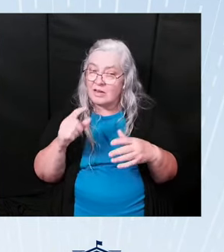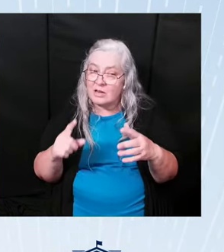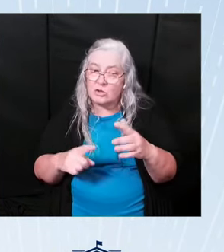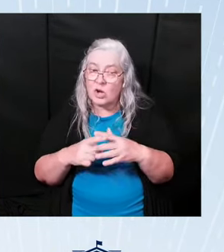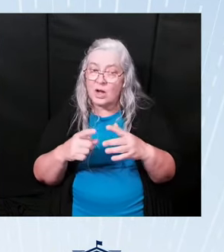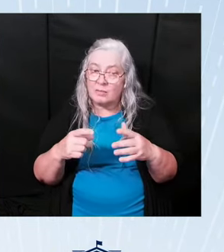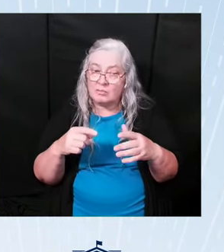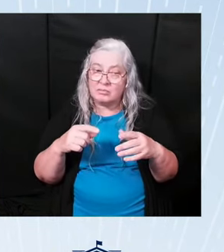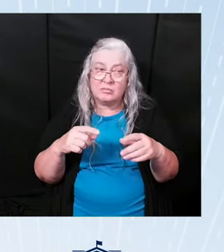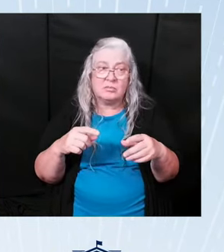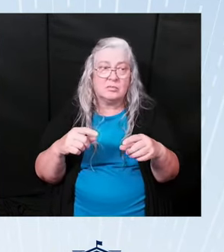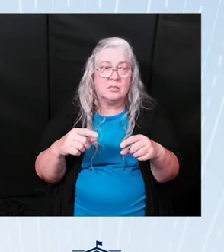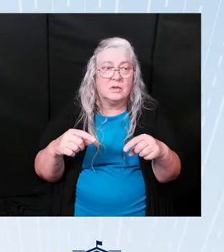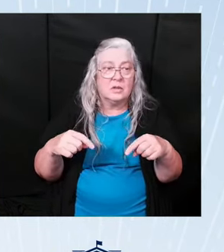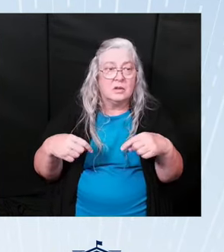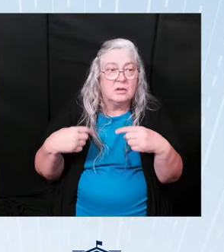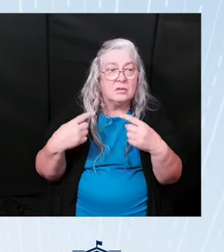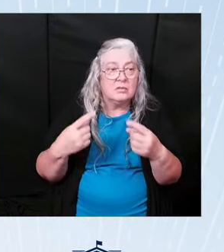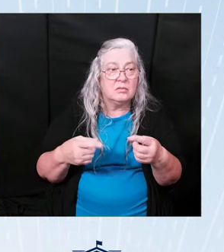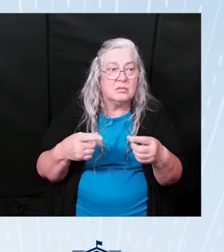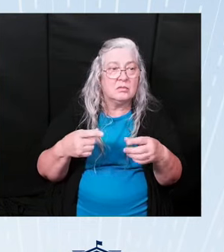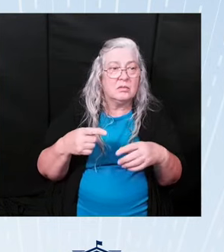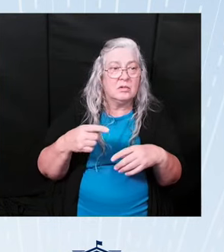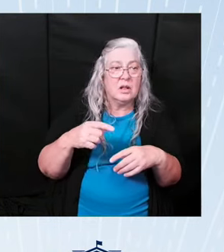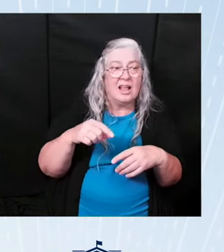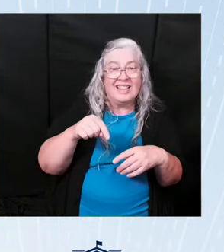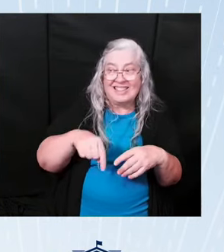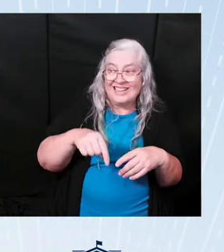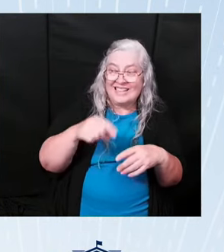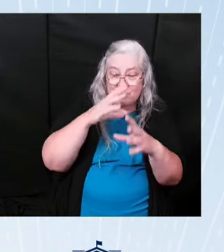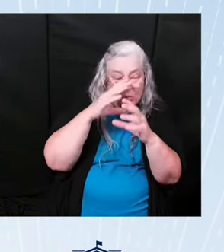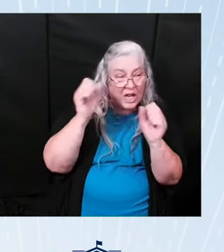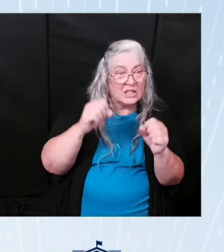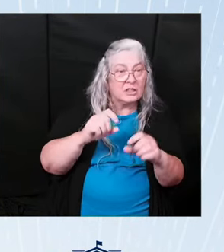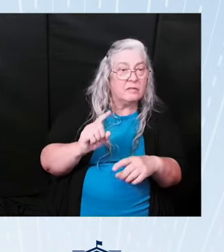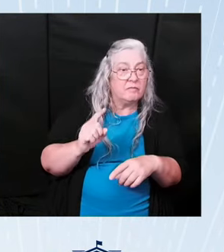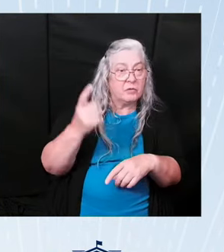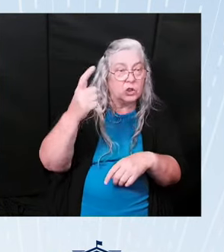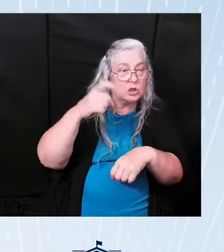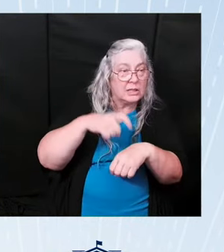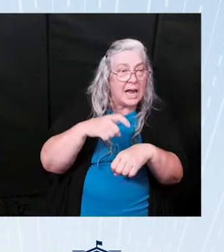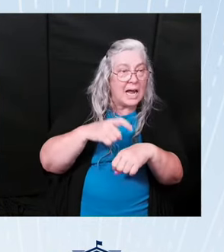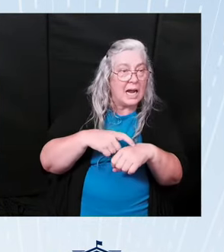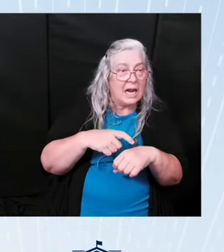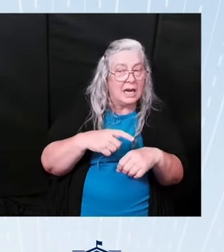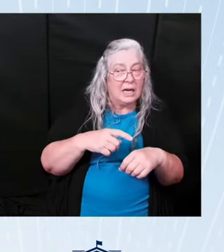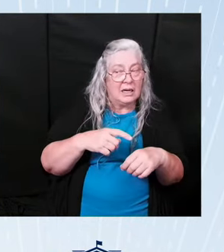on that promise, and we are bringing the receipts. Yeah, you can clap for that one.